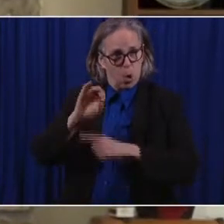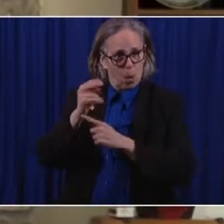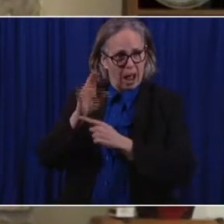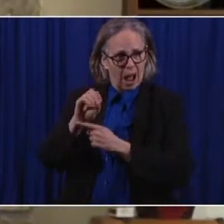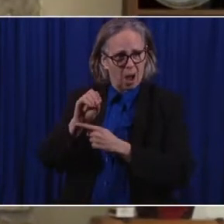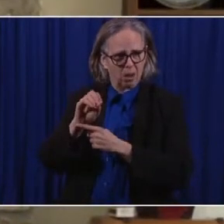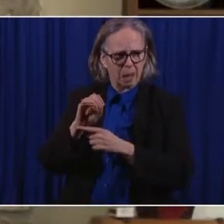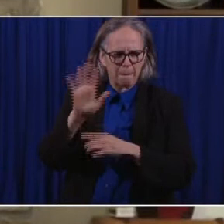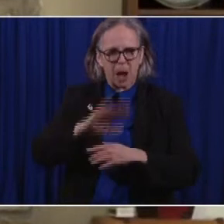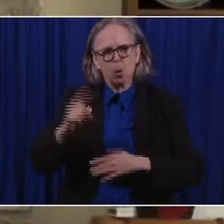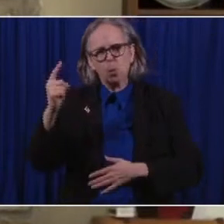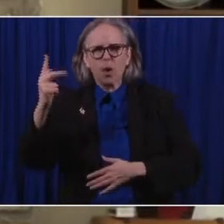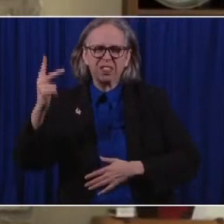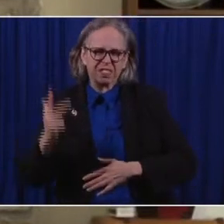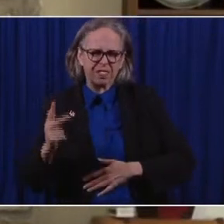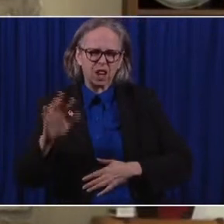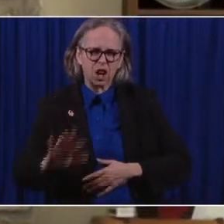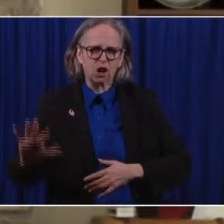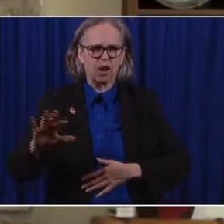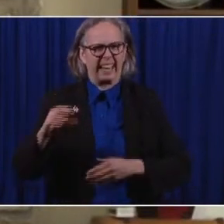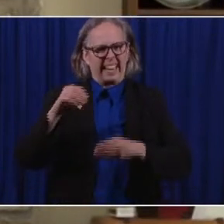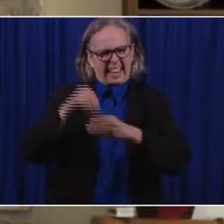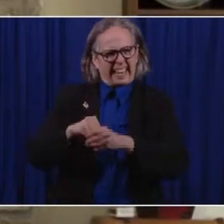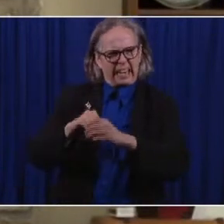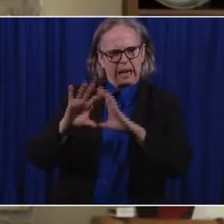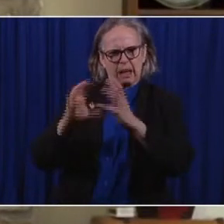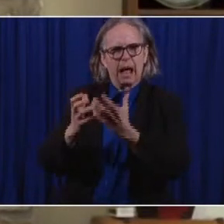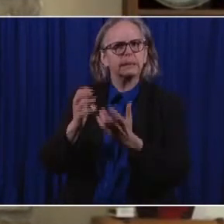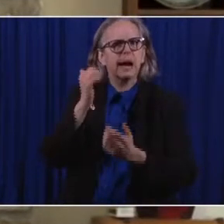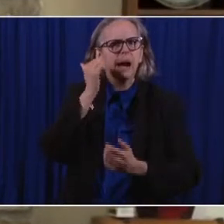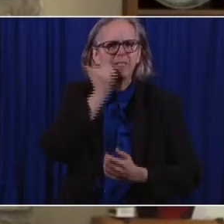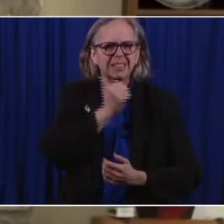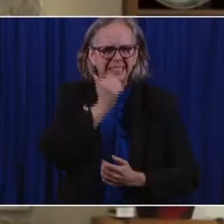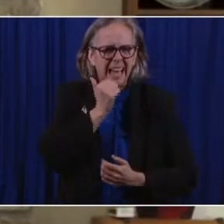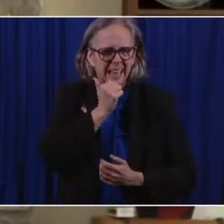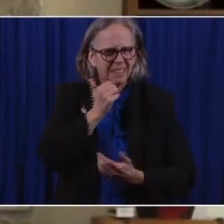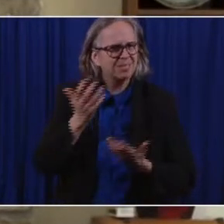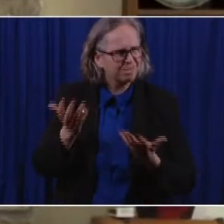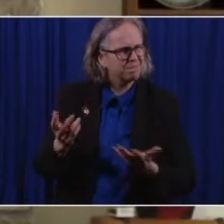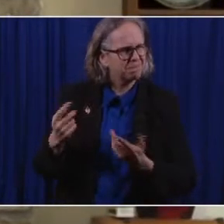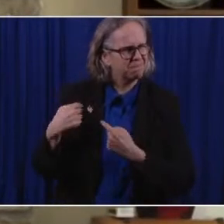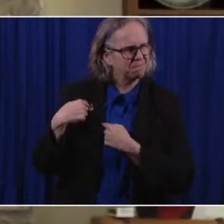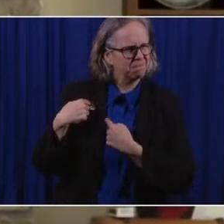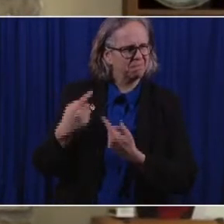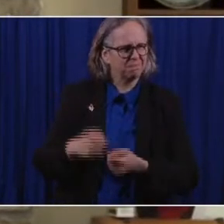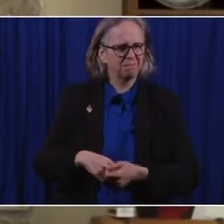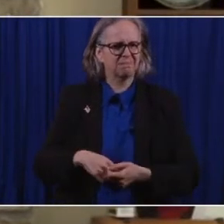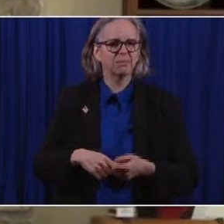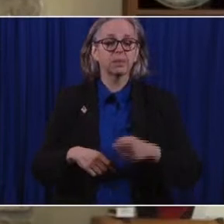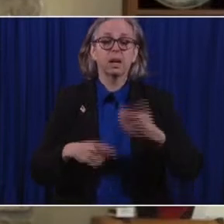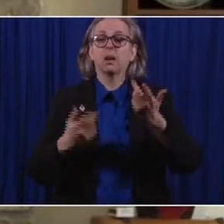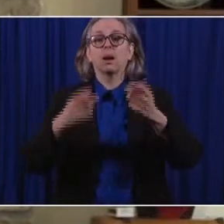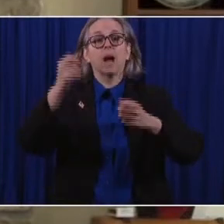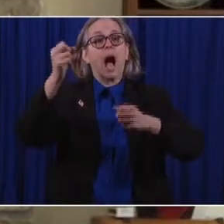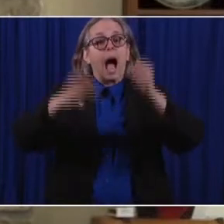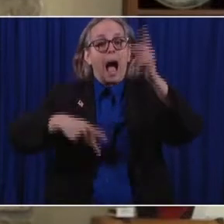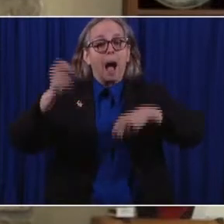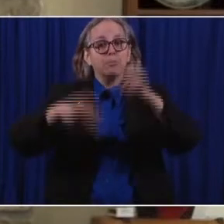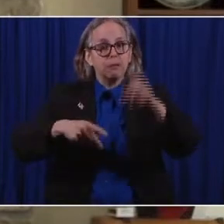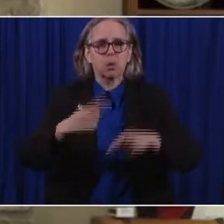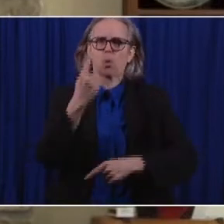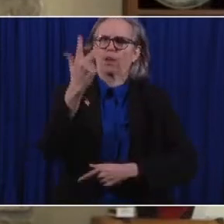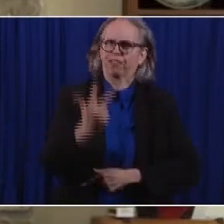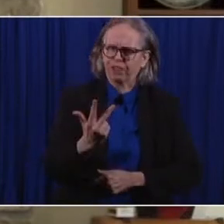About 1/3 are there in a hybrid model a couple days a week, and 1/3 are totally remote. So it just breaks